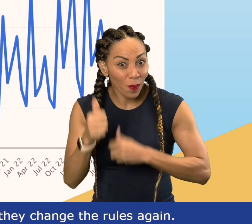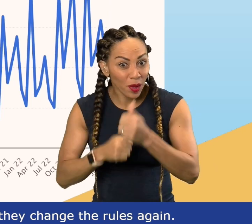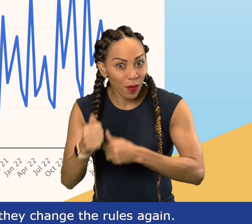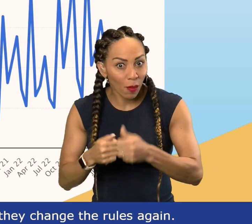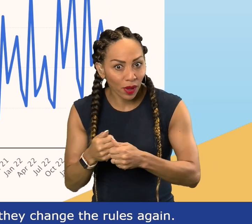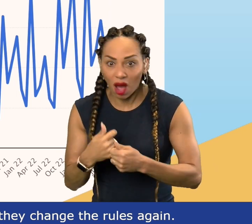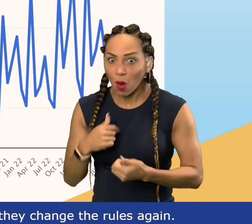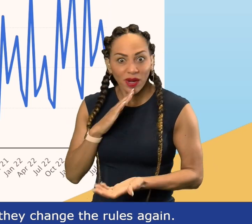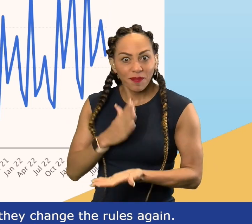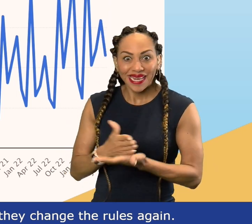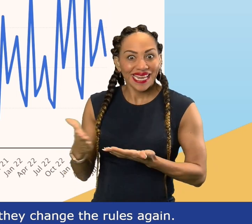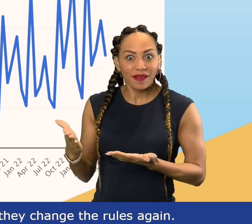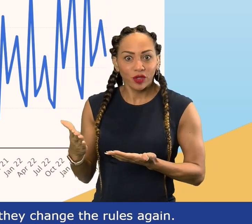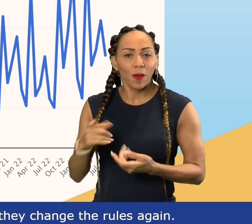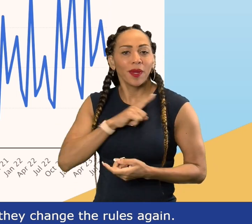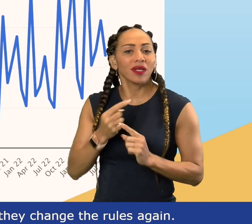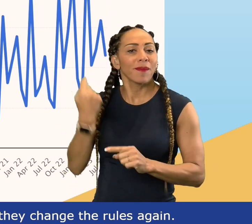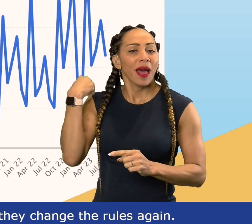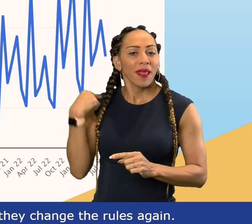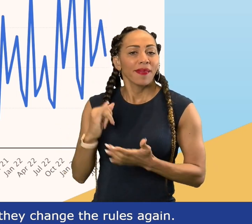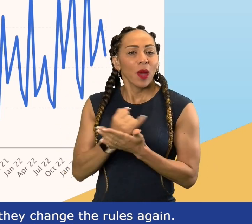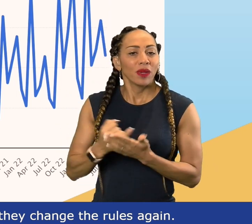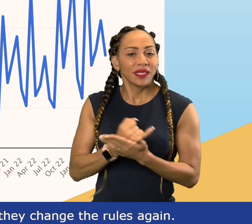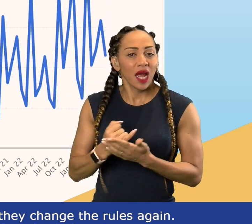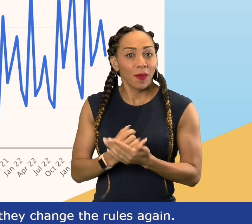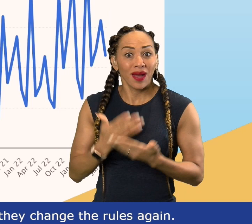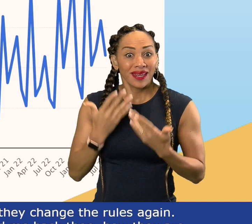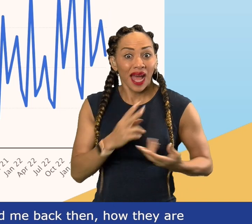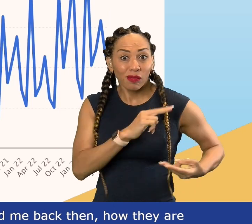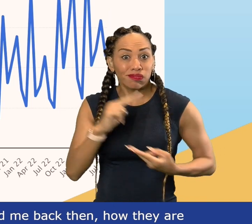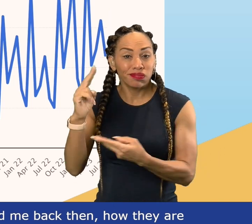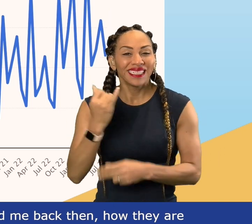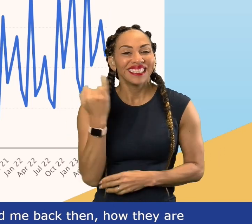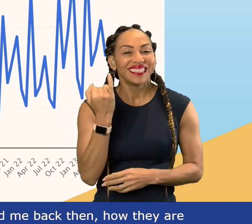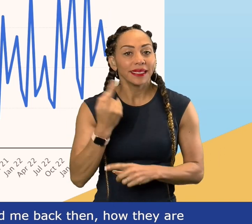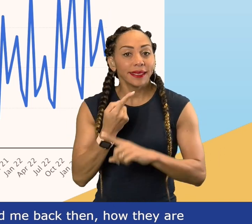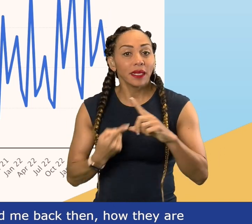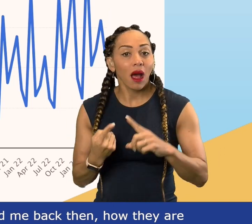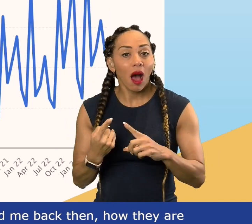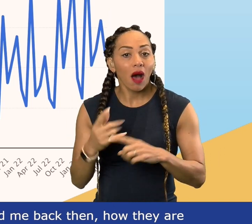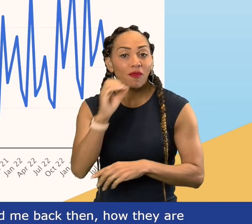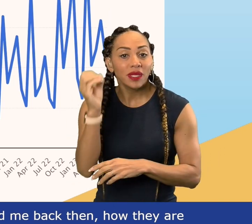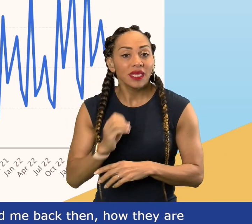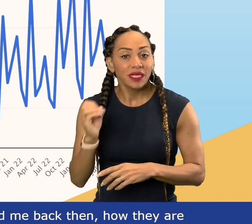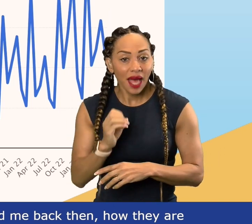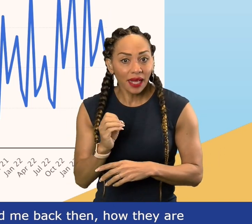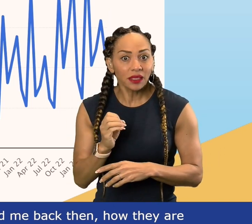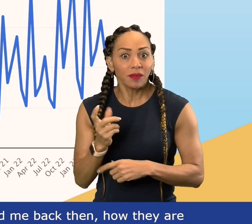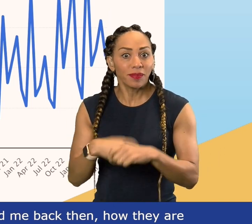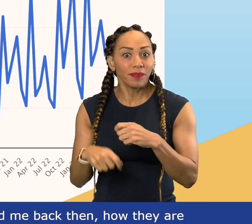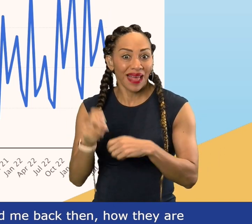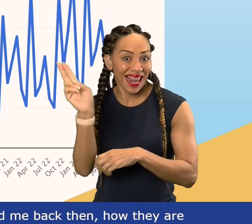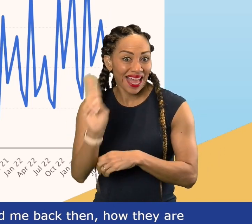today, to the extent that we ended up with last year a record high of 16.5% of the market being fully electric.